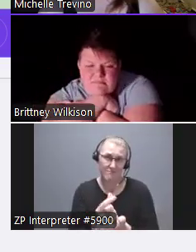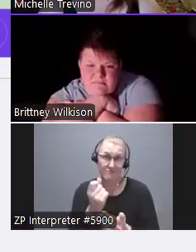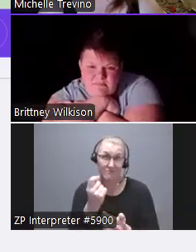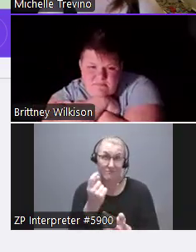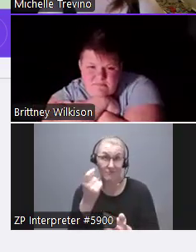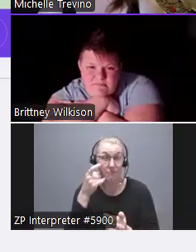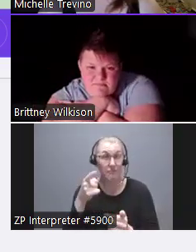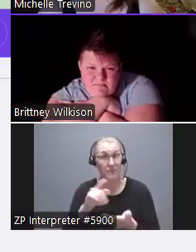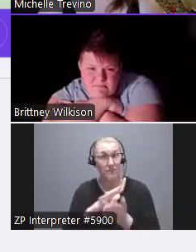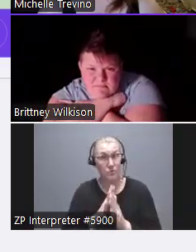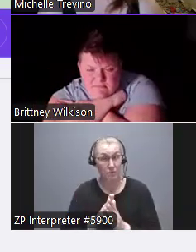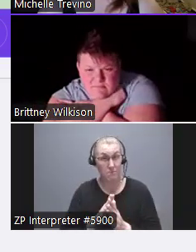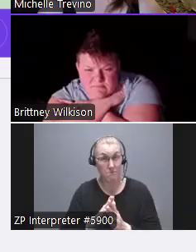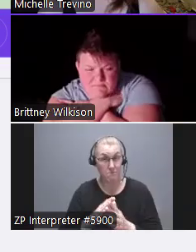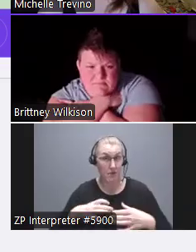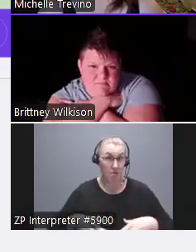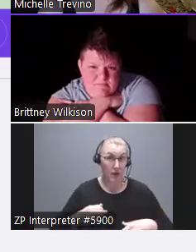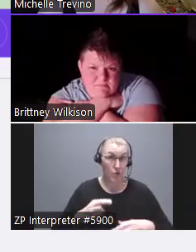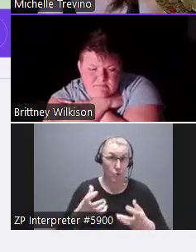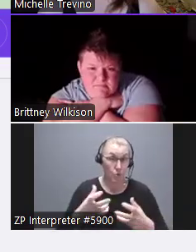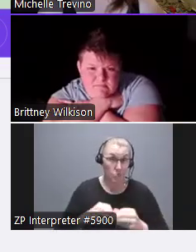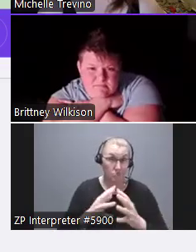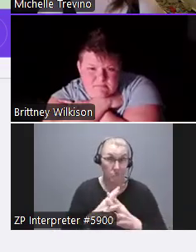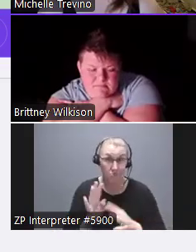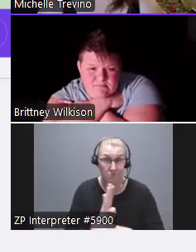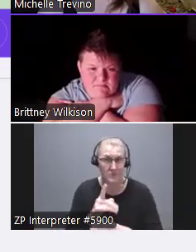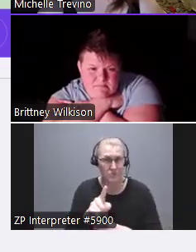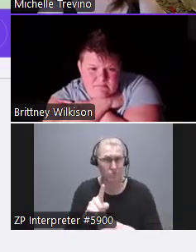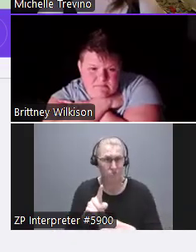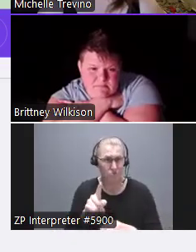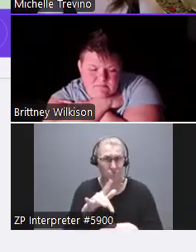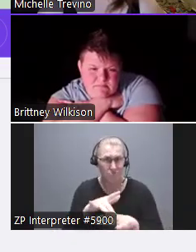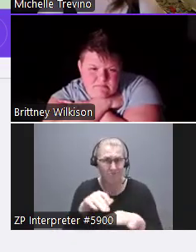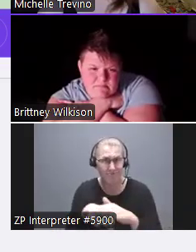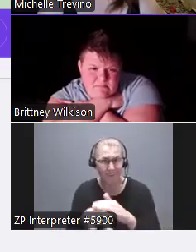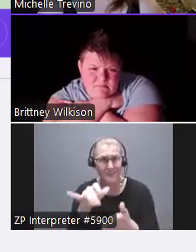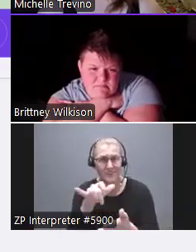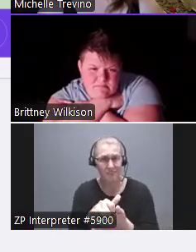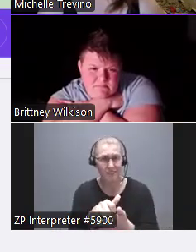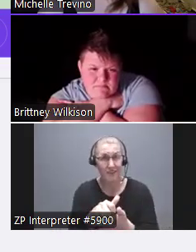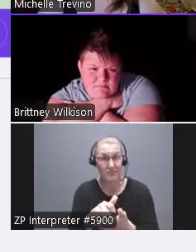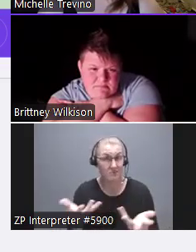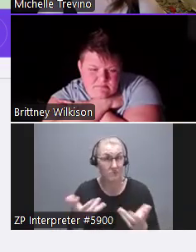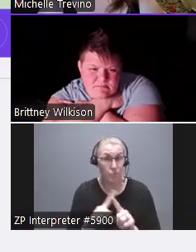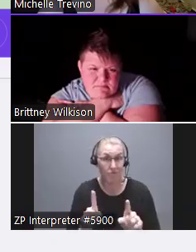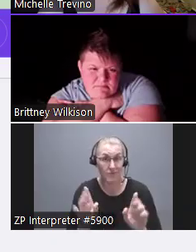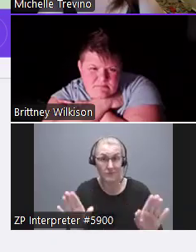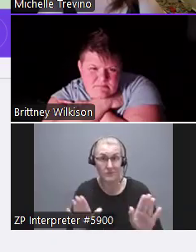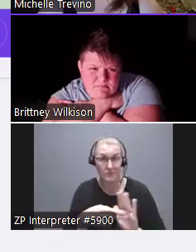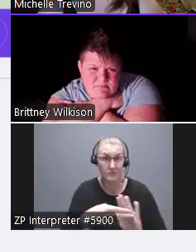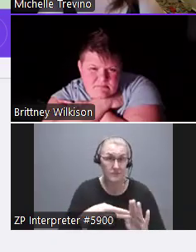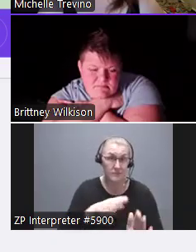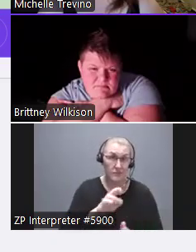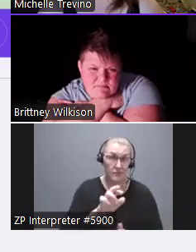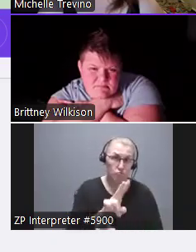client, you have access to that. The difference is brand partners only